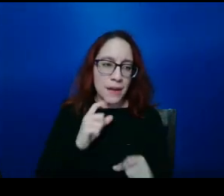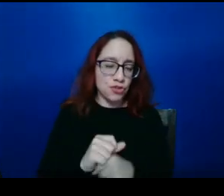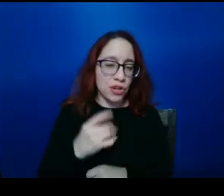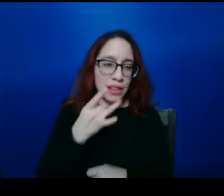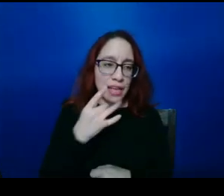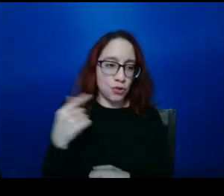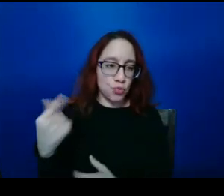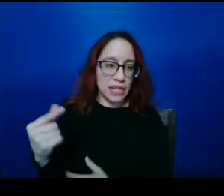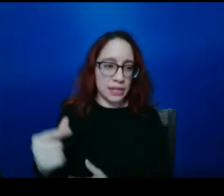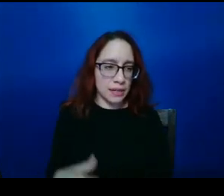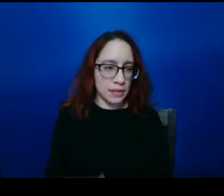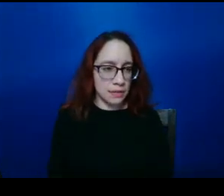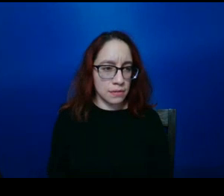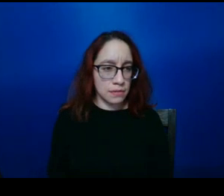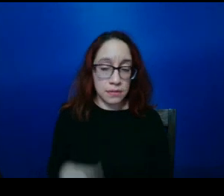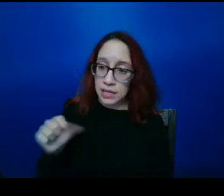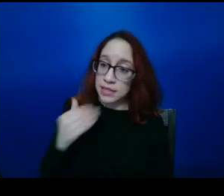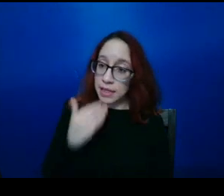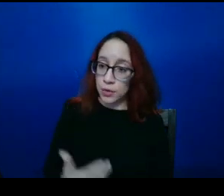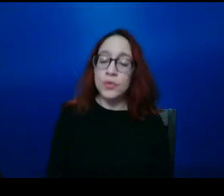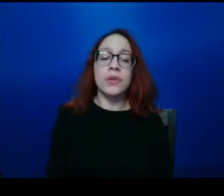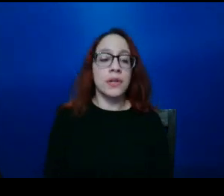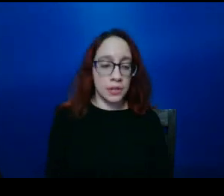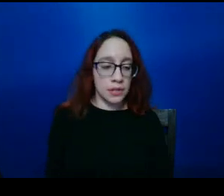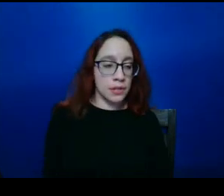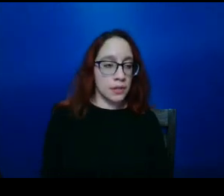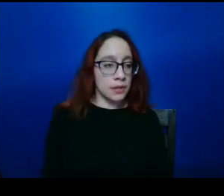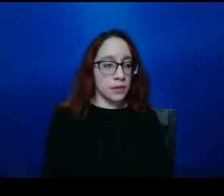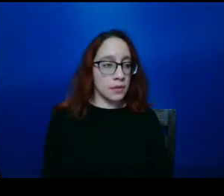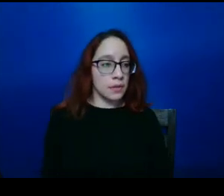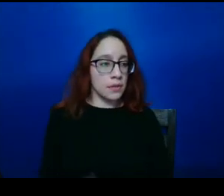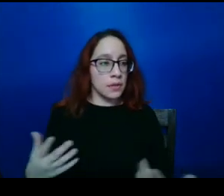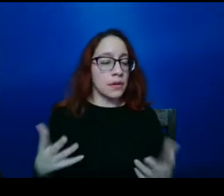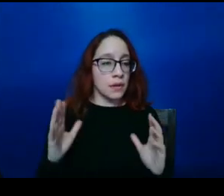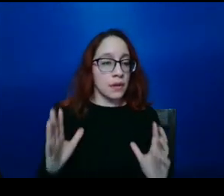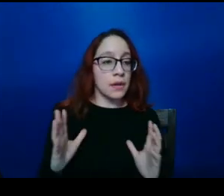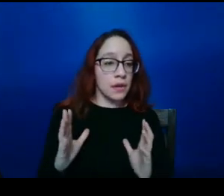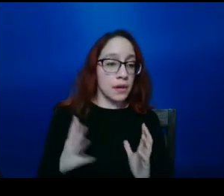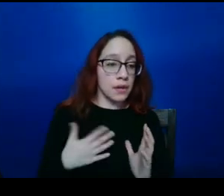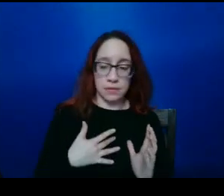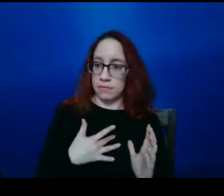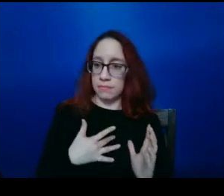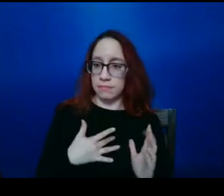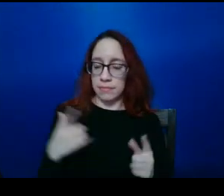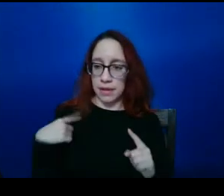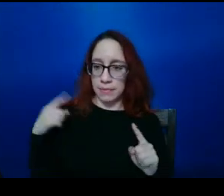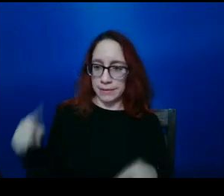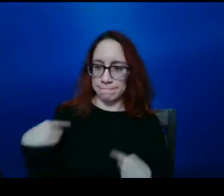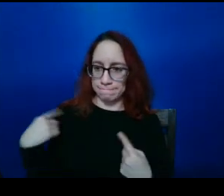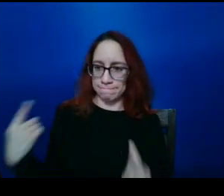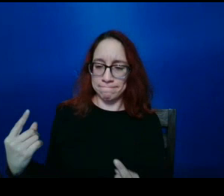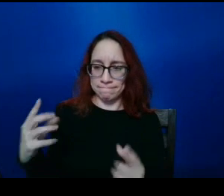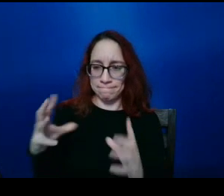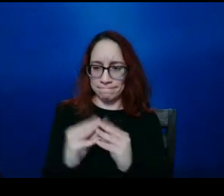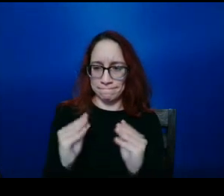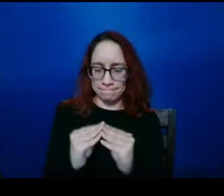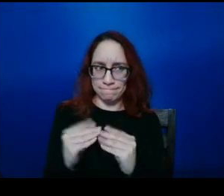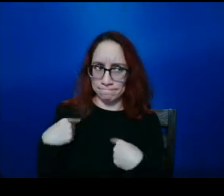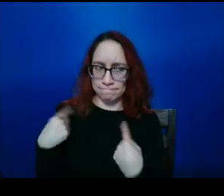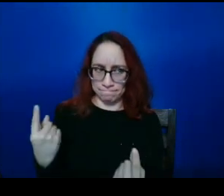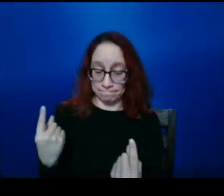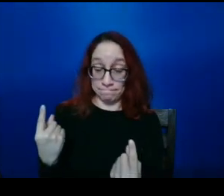green. Yes, it is. Thank you. Yep. I'm totally taken back. I haven't been at a commission meeting for quite a